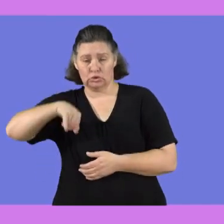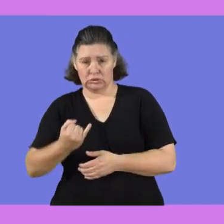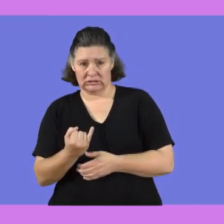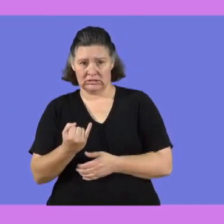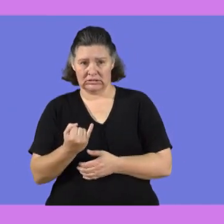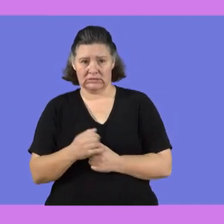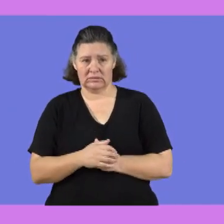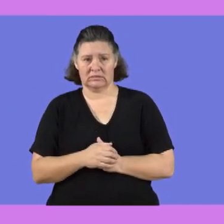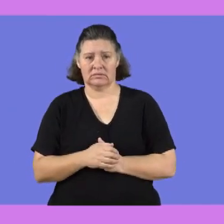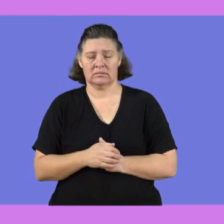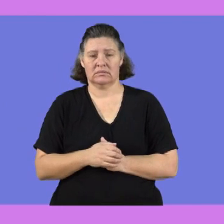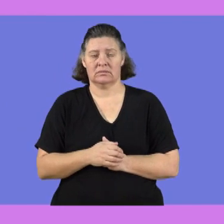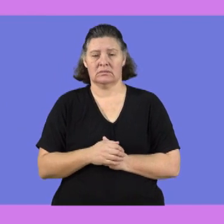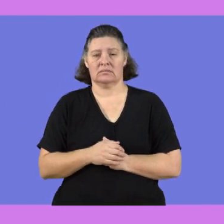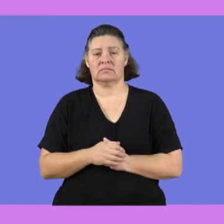of juice